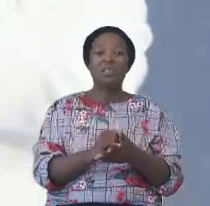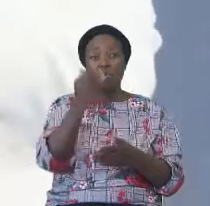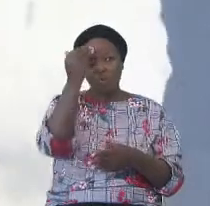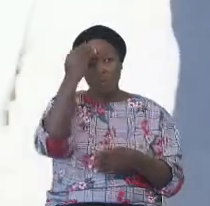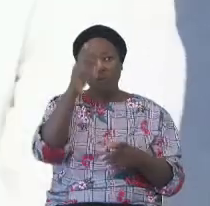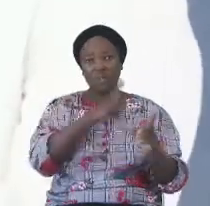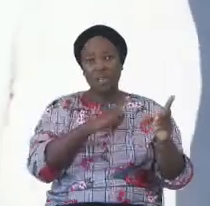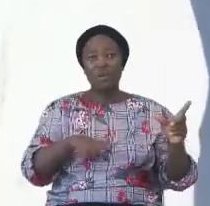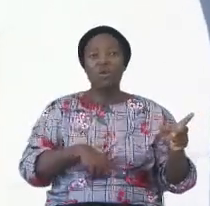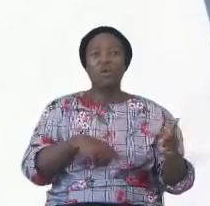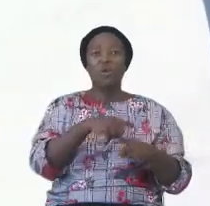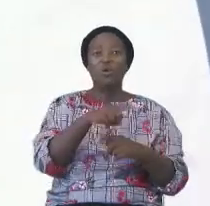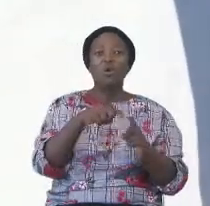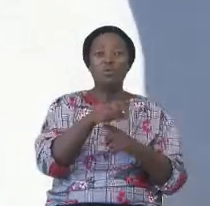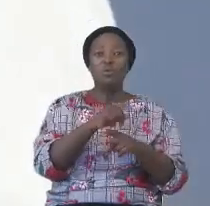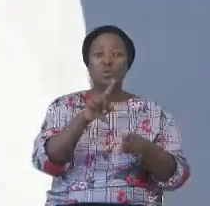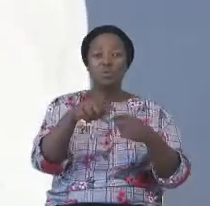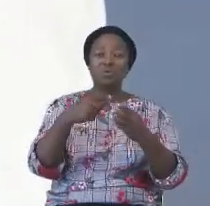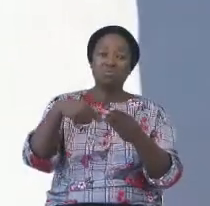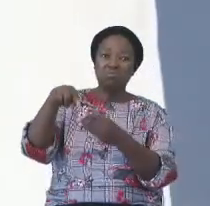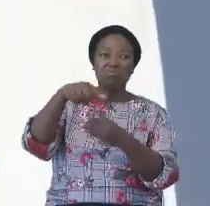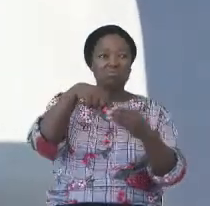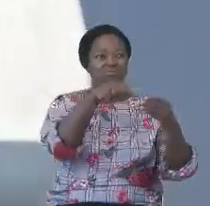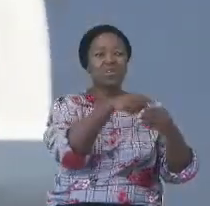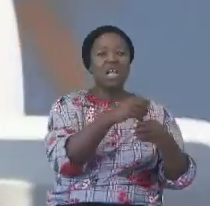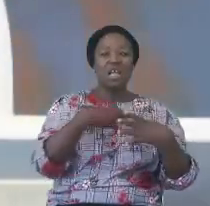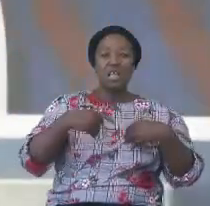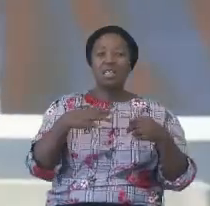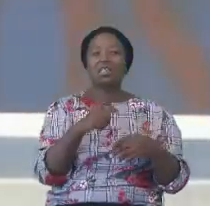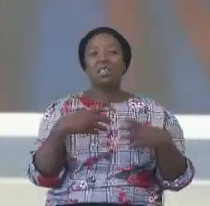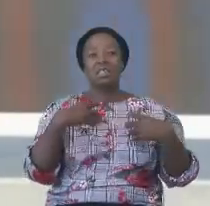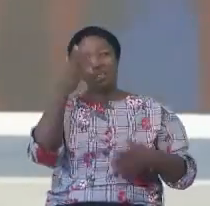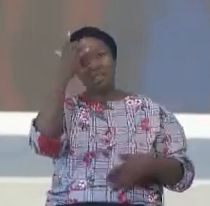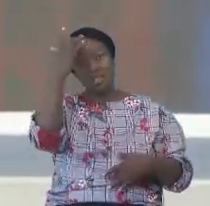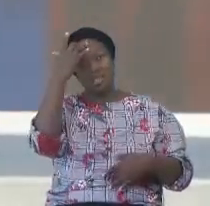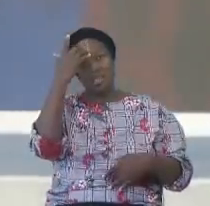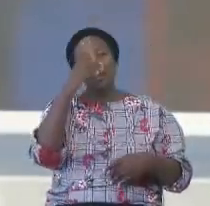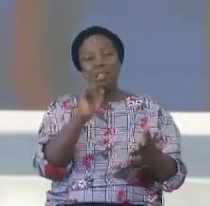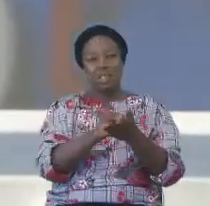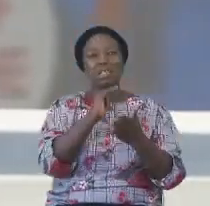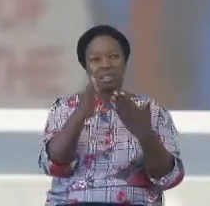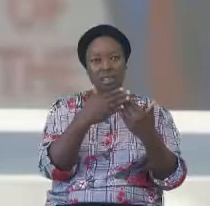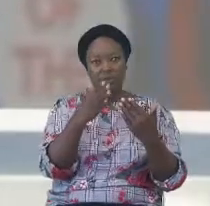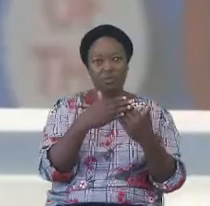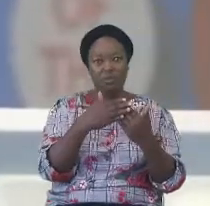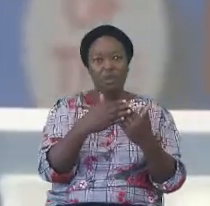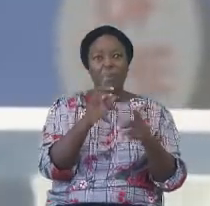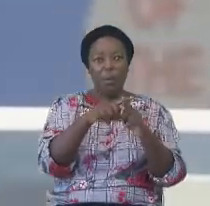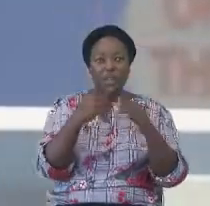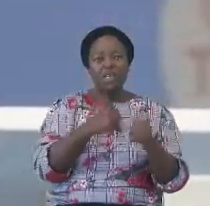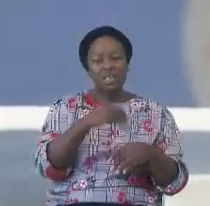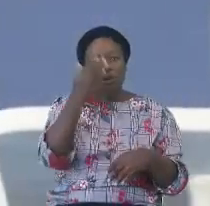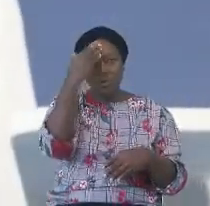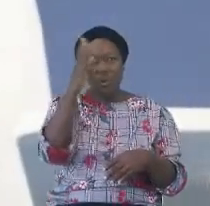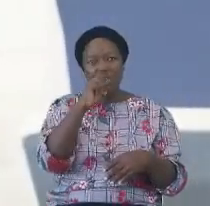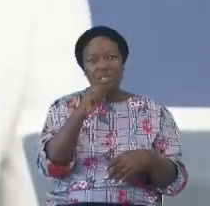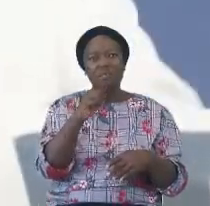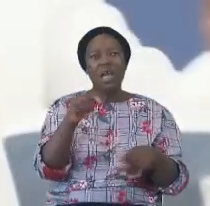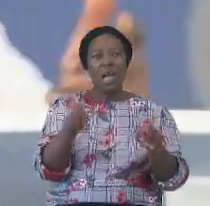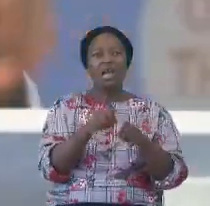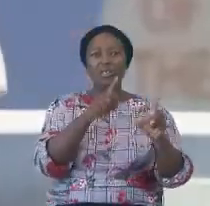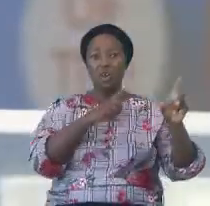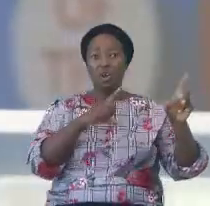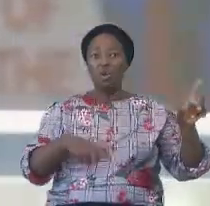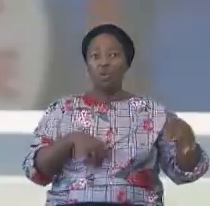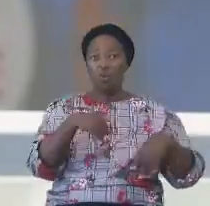Lord, there were people that recognized the Lord while he was going about and healing the sick. That's simple. But